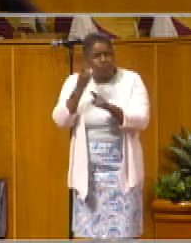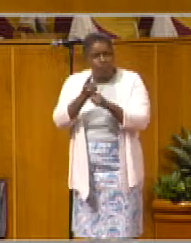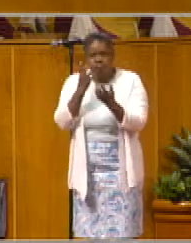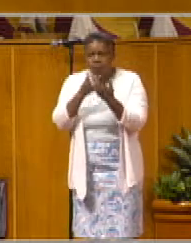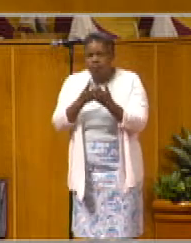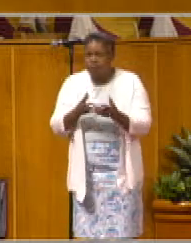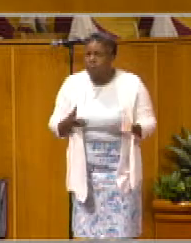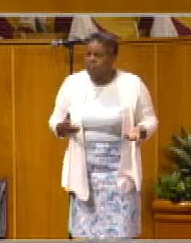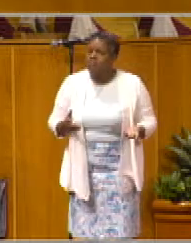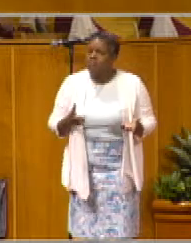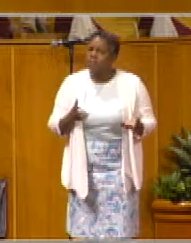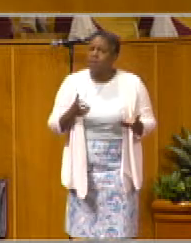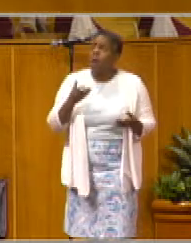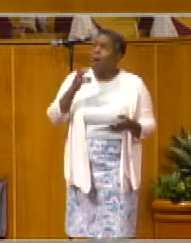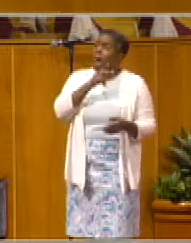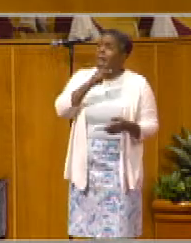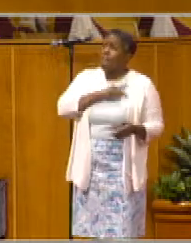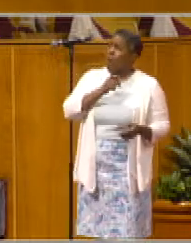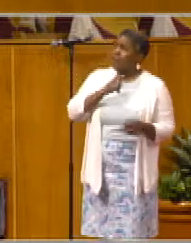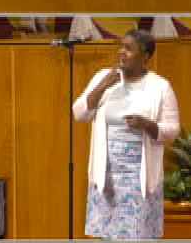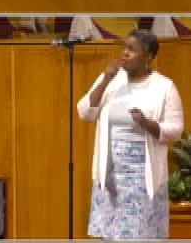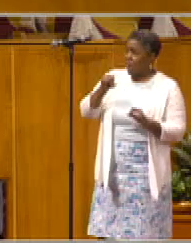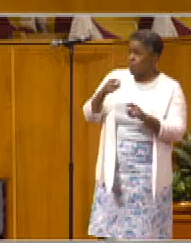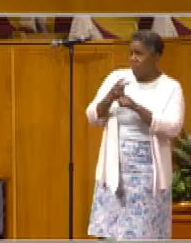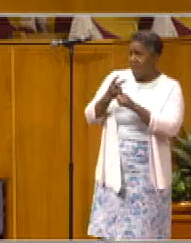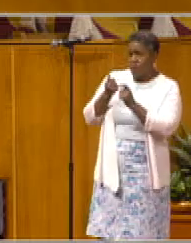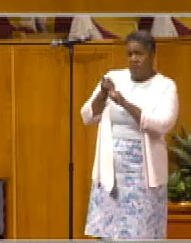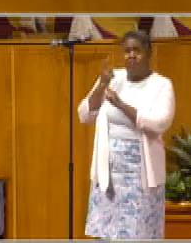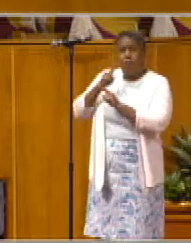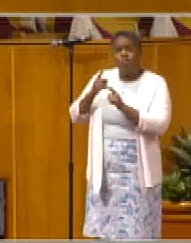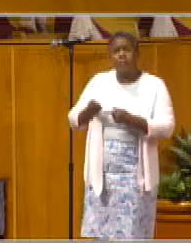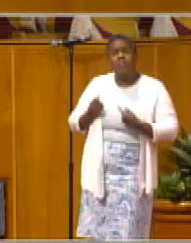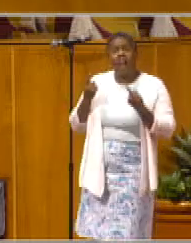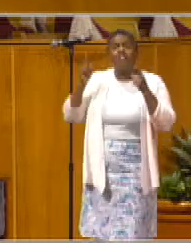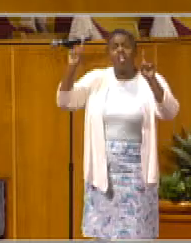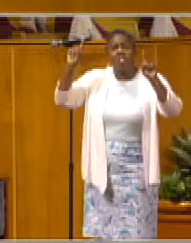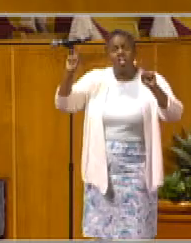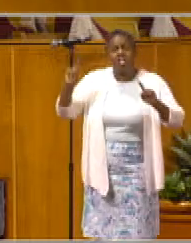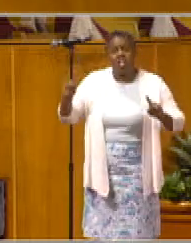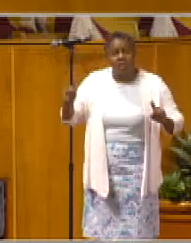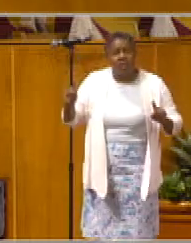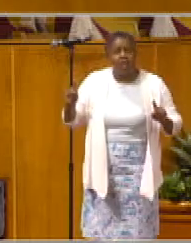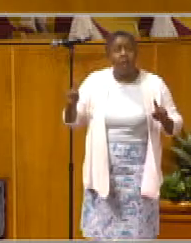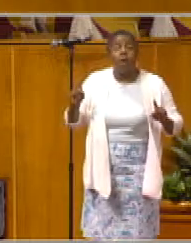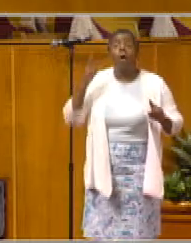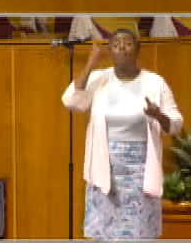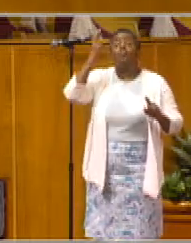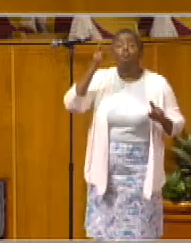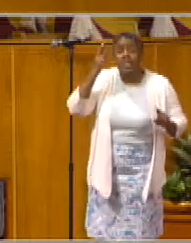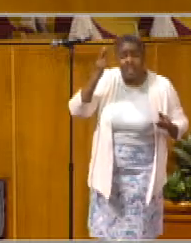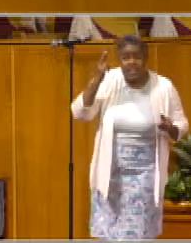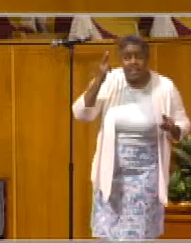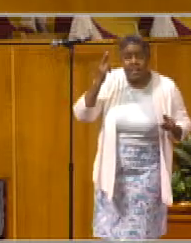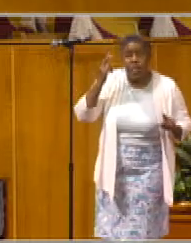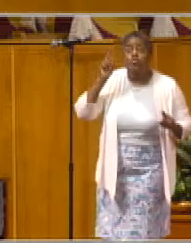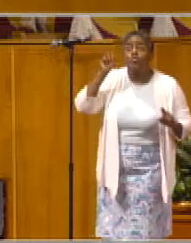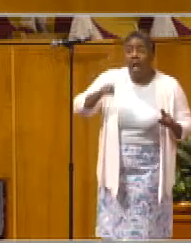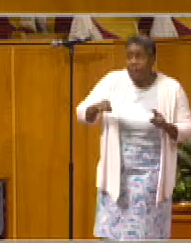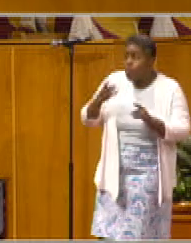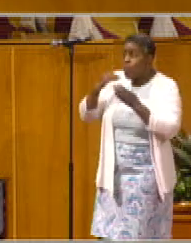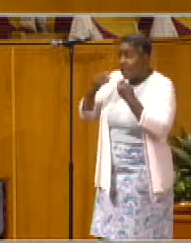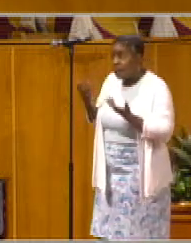And Paul says, listen, you've got to take care of yourself for your survival. Watch what he says. The reason you've got to